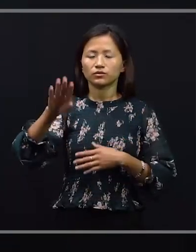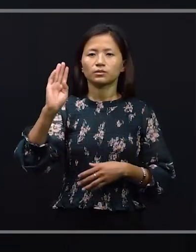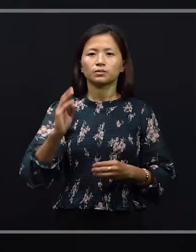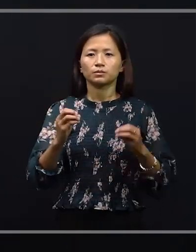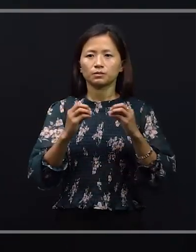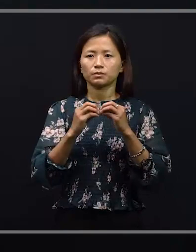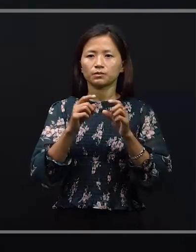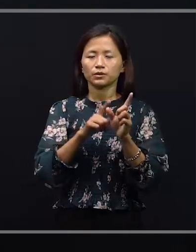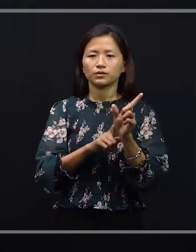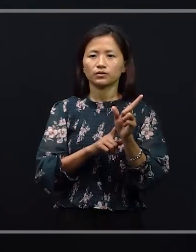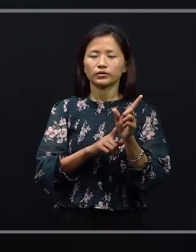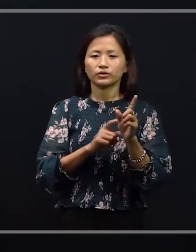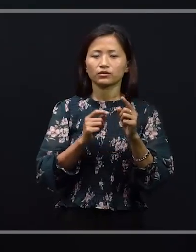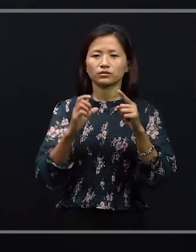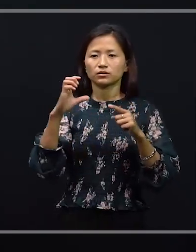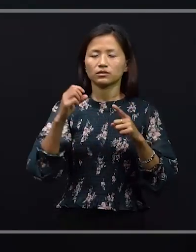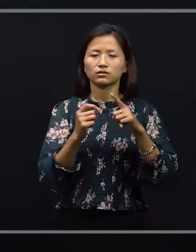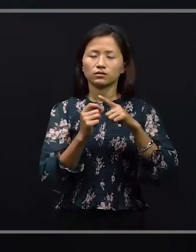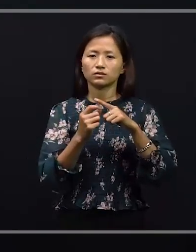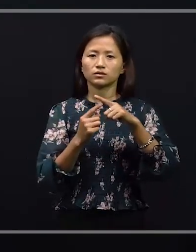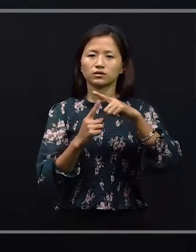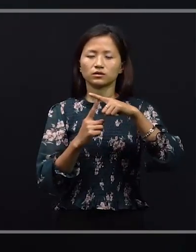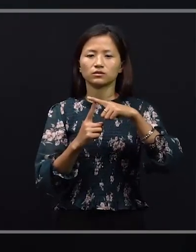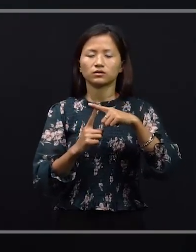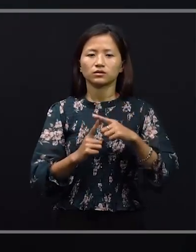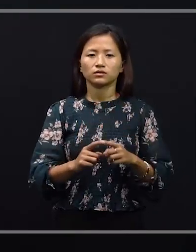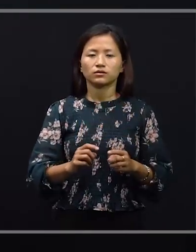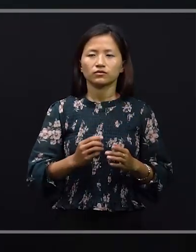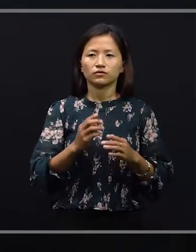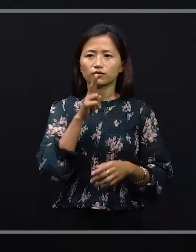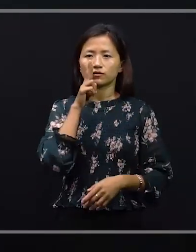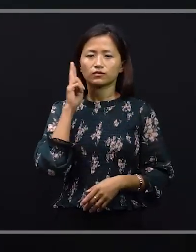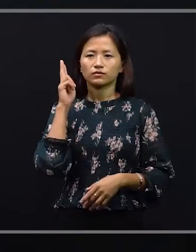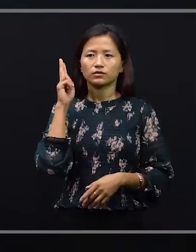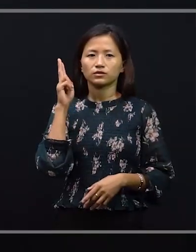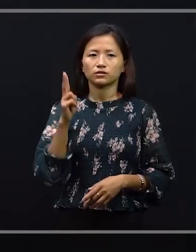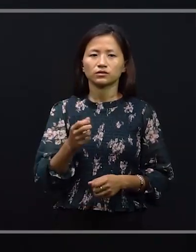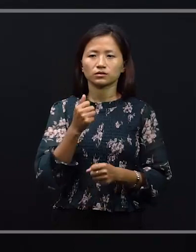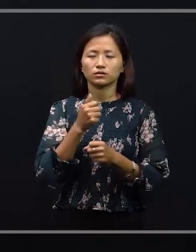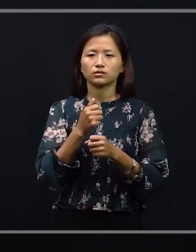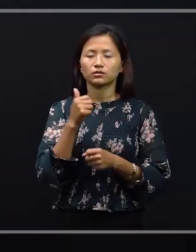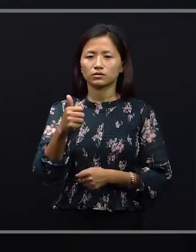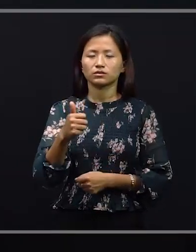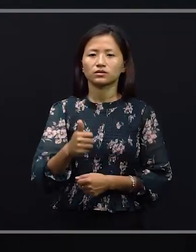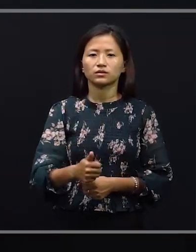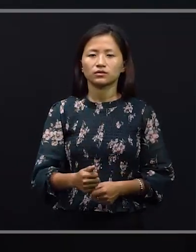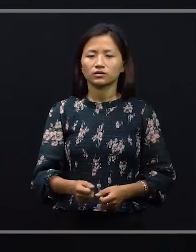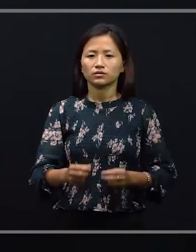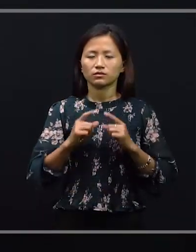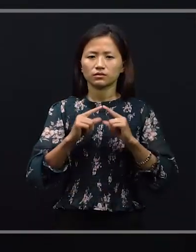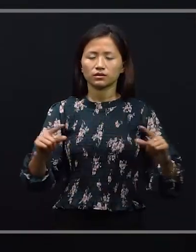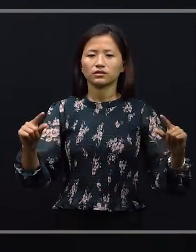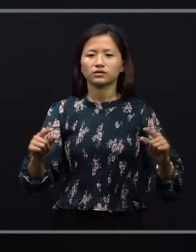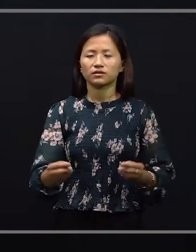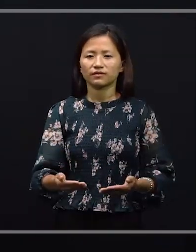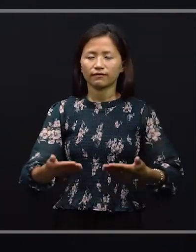goods. Okay, they stopped using foreigners' goods, and this was because this greatly affected